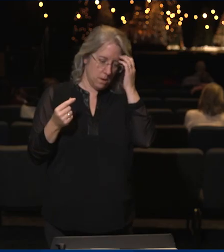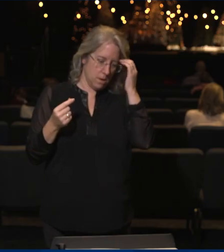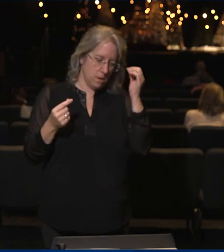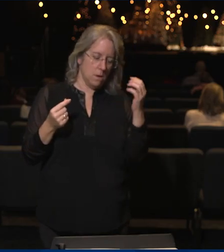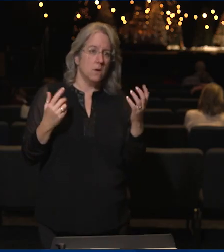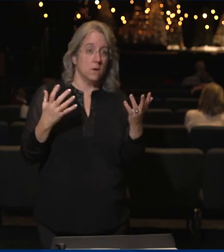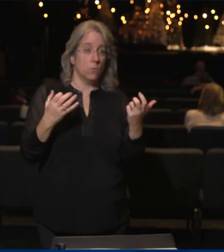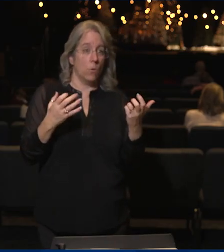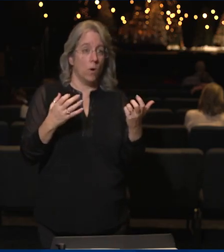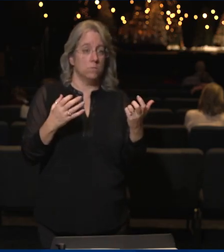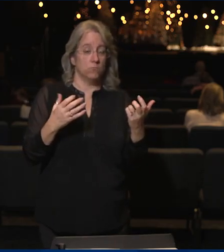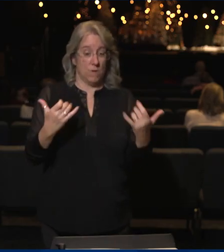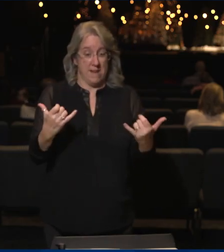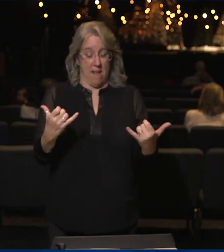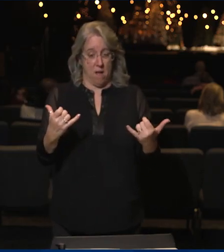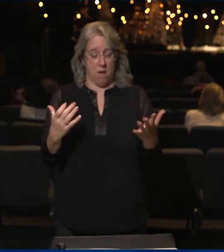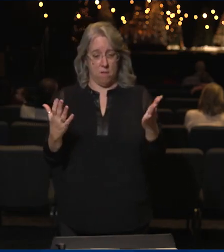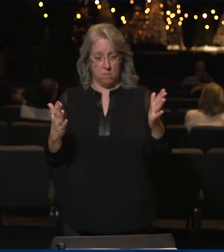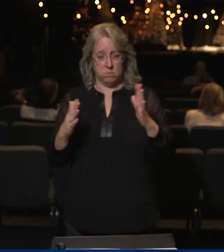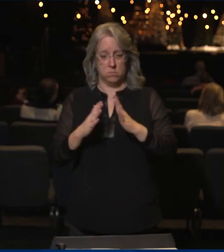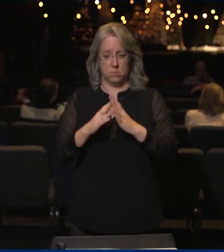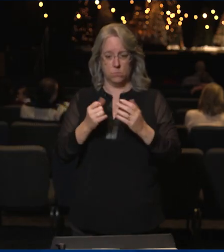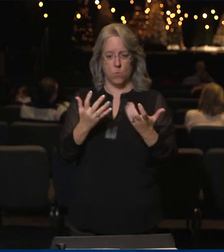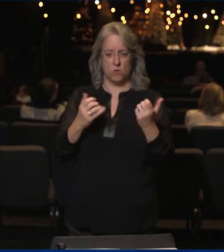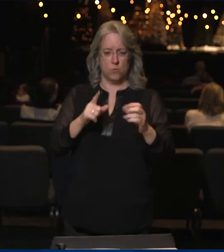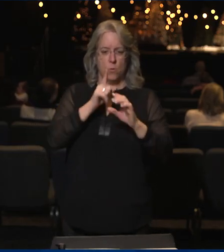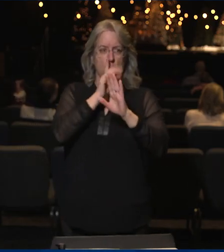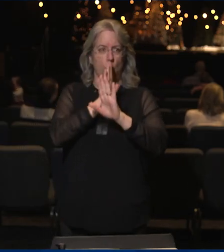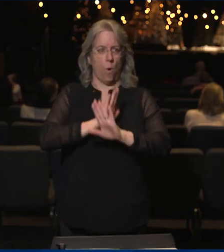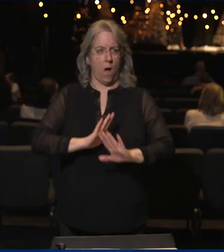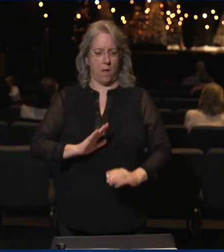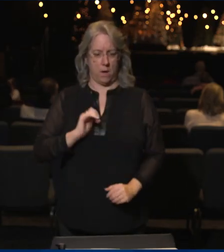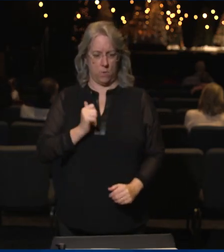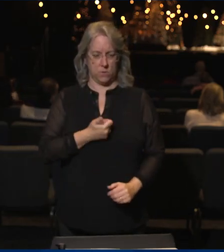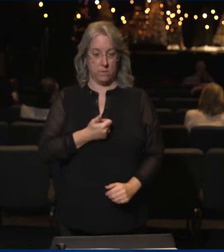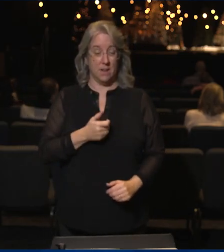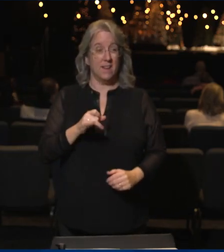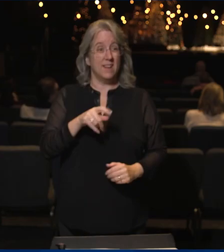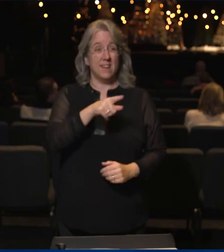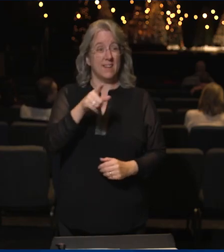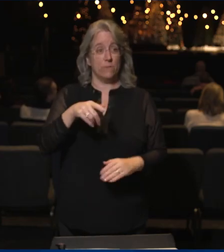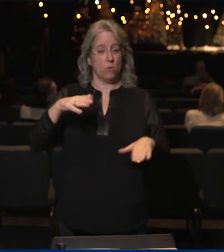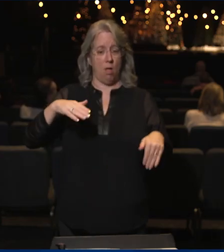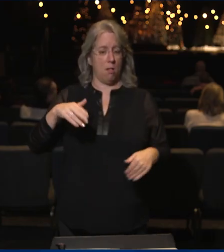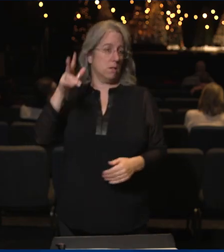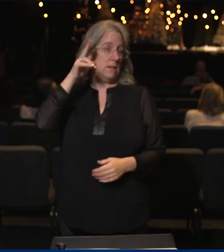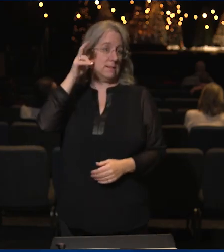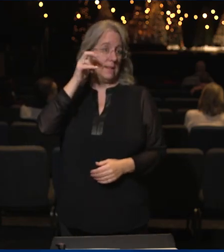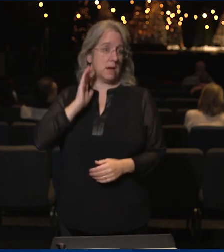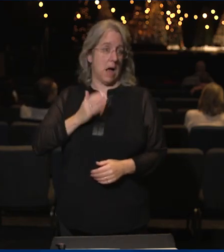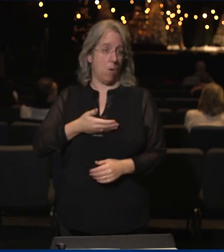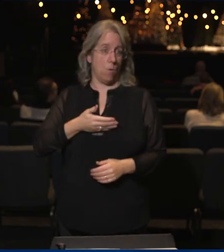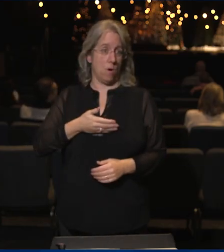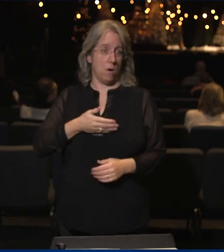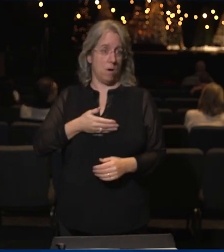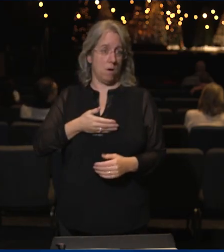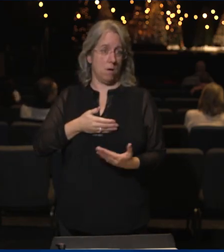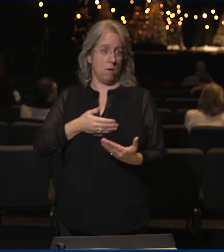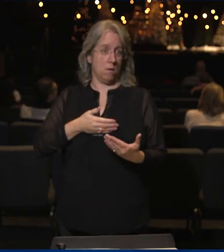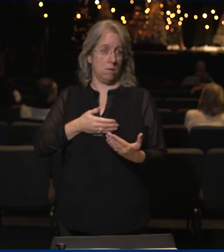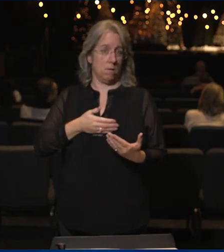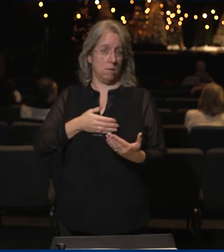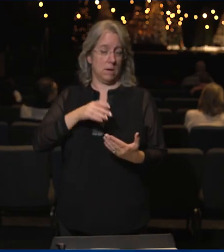ourselves. We begin our daily devotional, if you've not listened to that. We begin with a